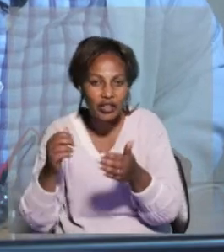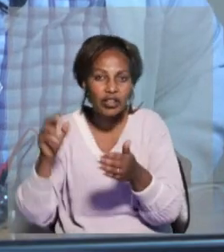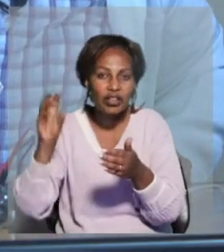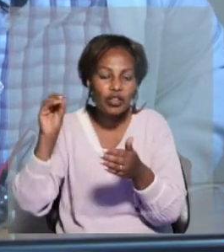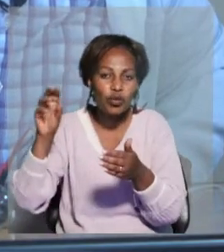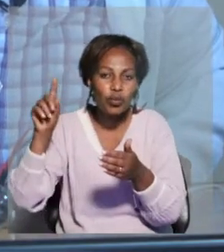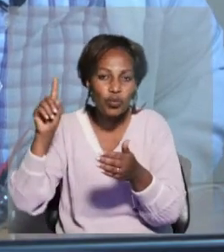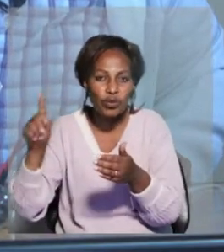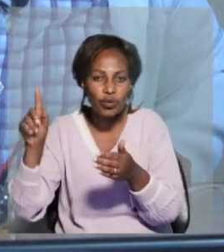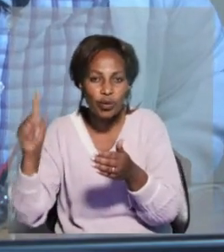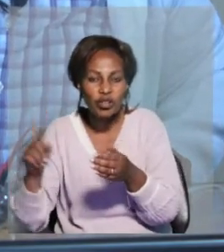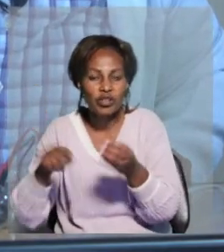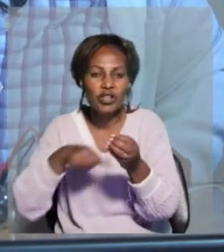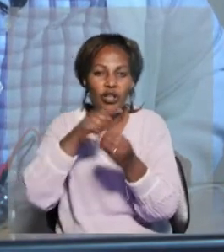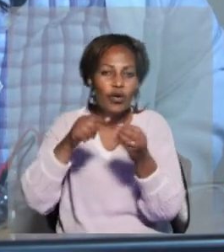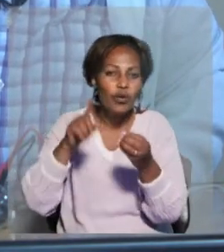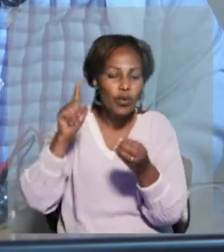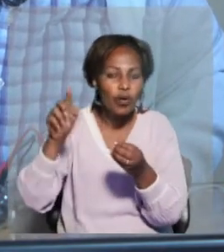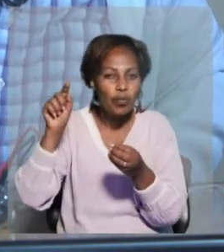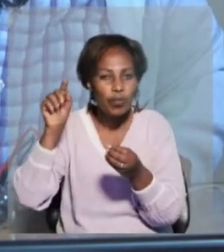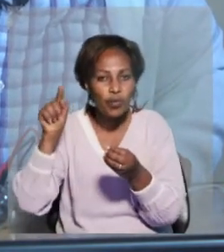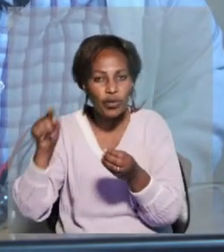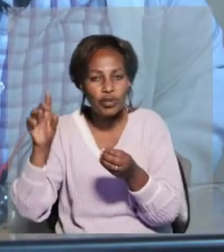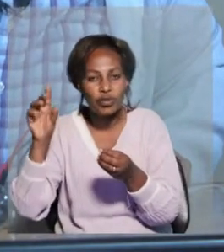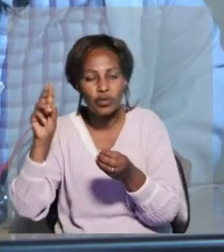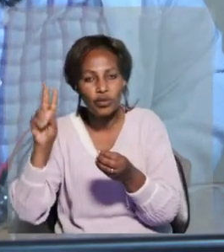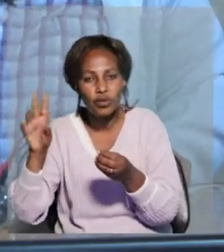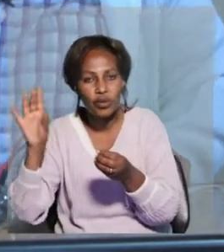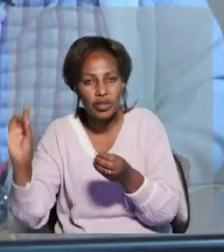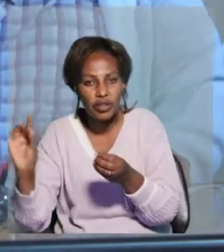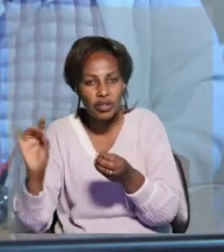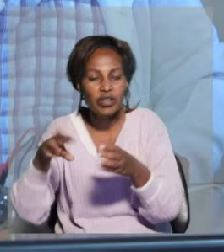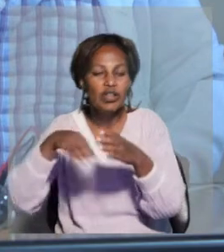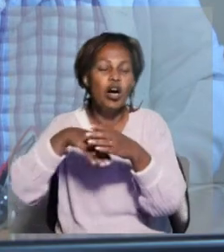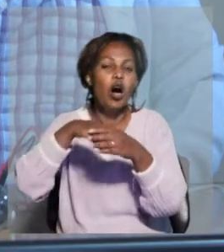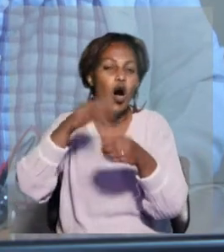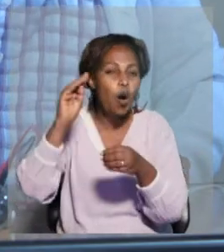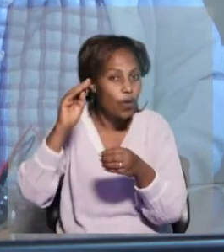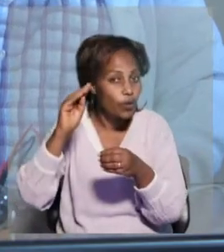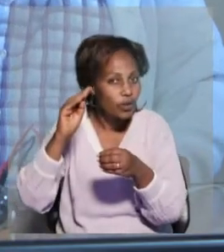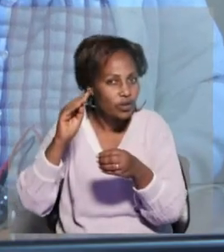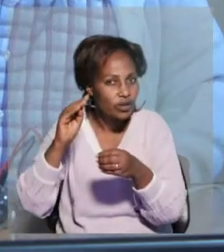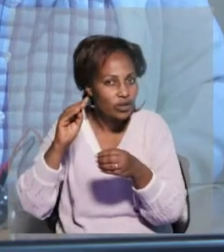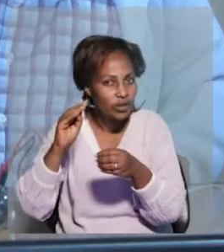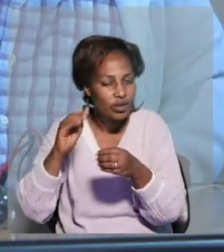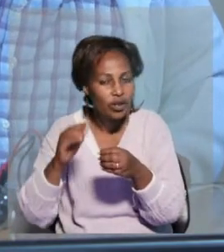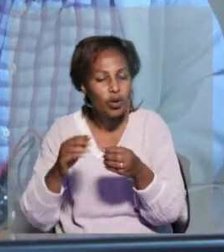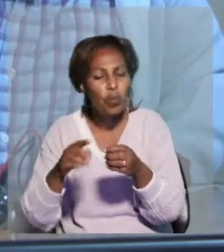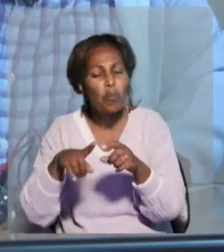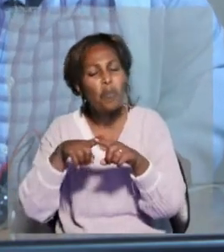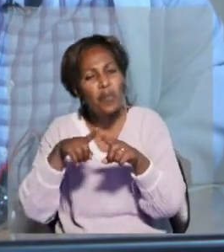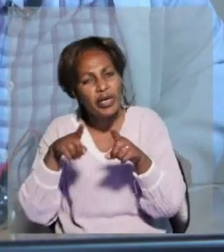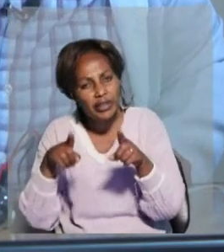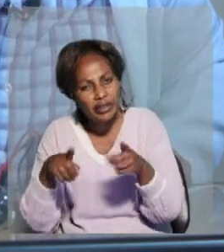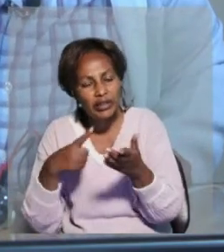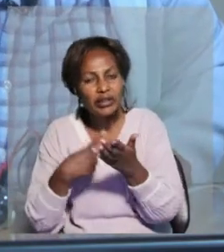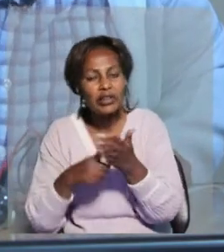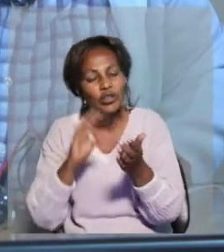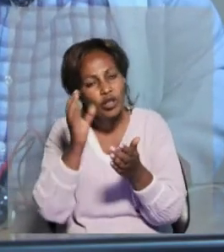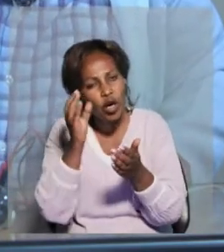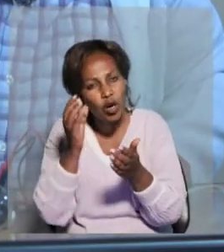0.1. It will be around 1.28. Yeah. That is about the output. But this